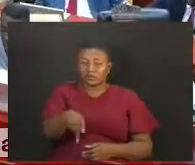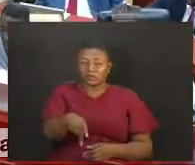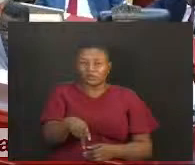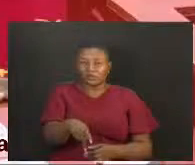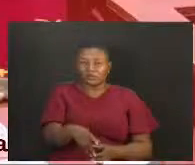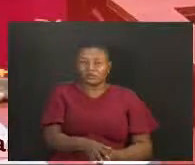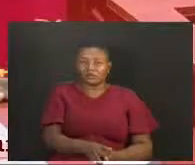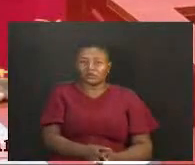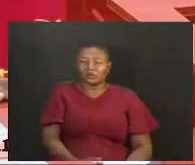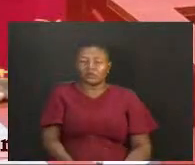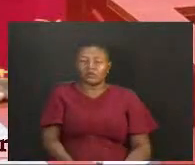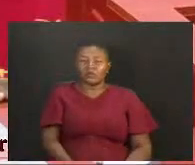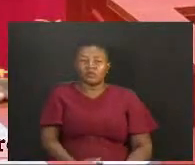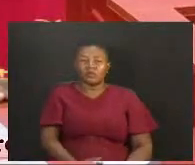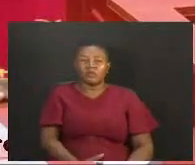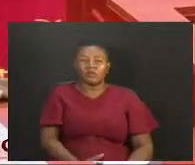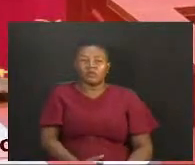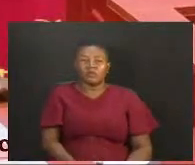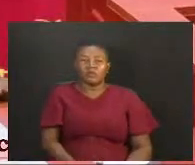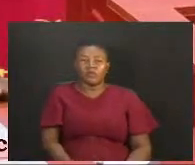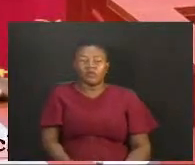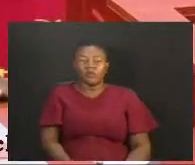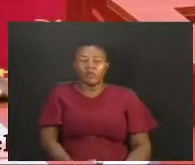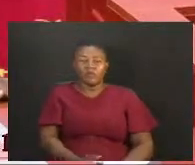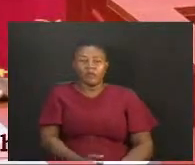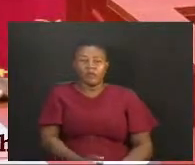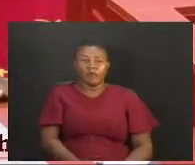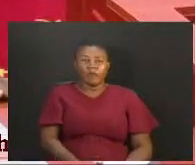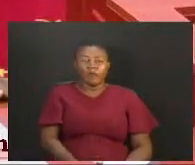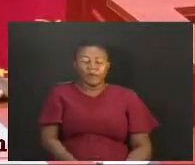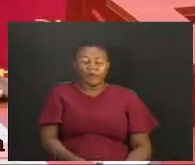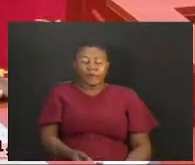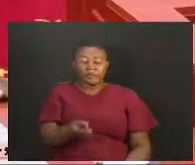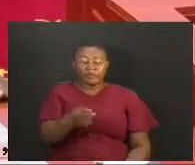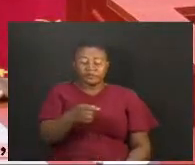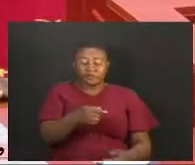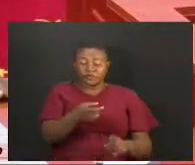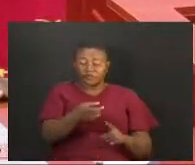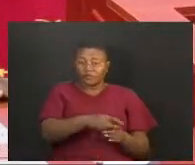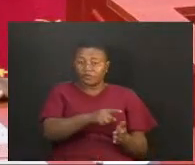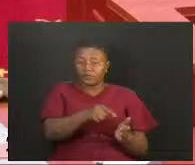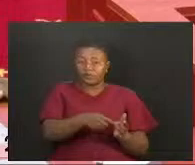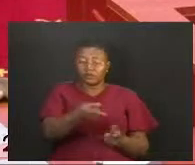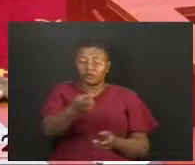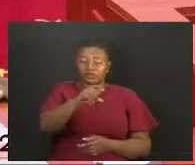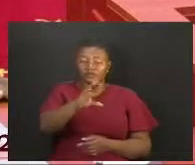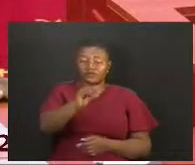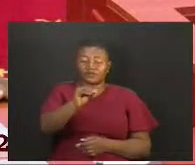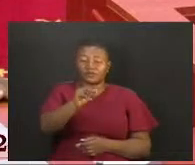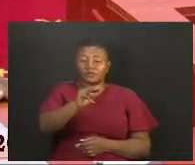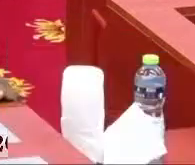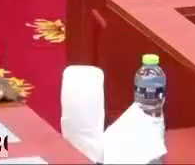obligation alone. The Speaker, of this 150 billion Ghana cedis,